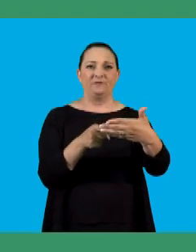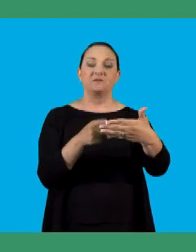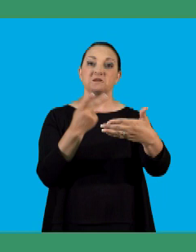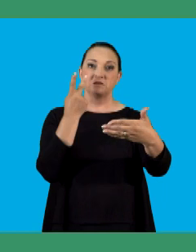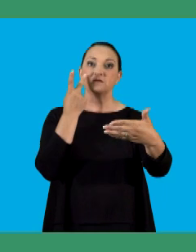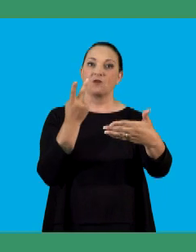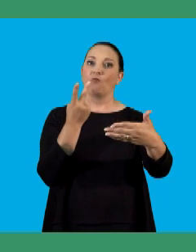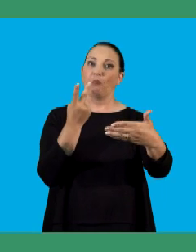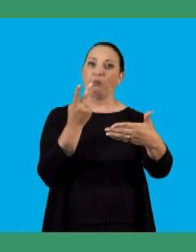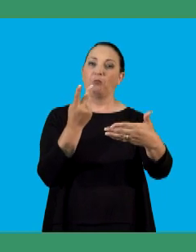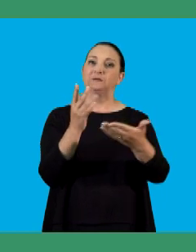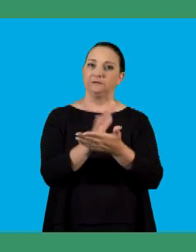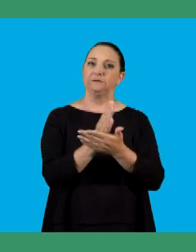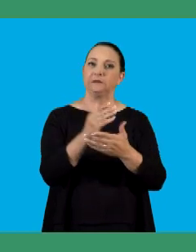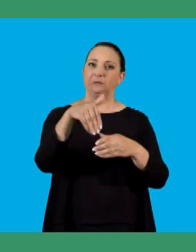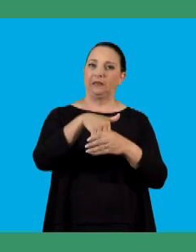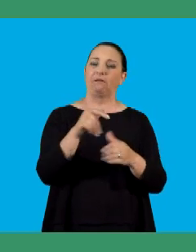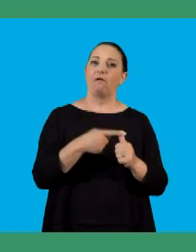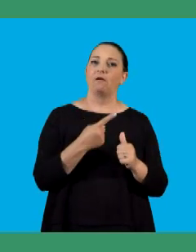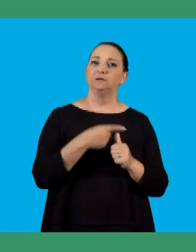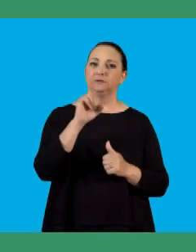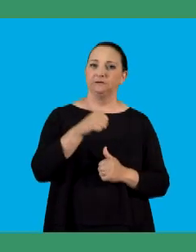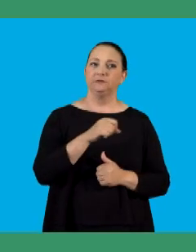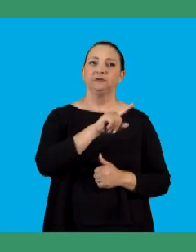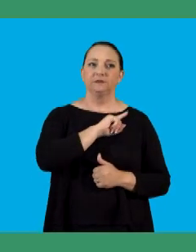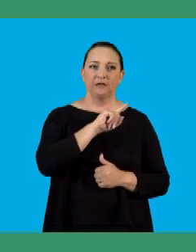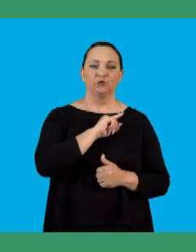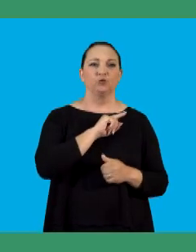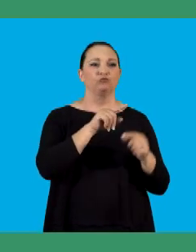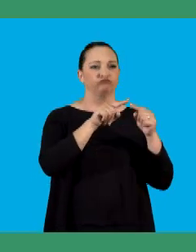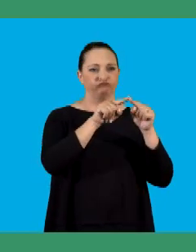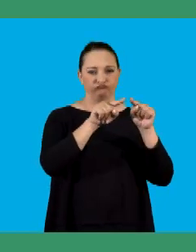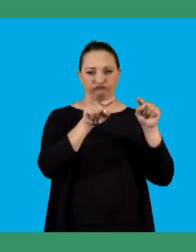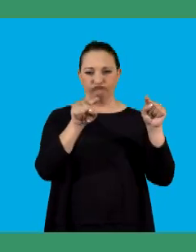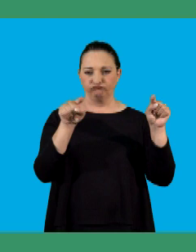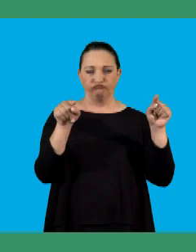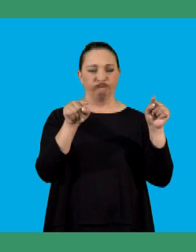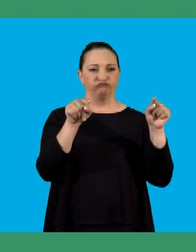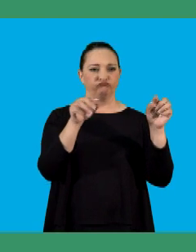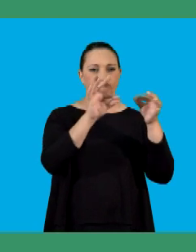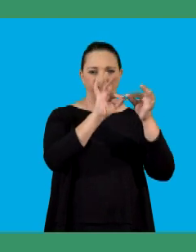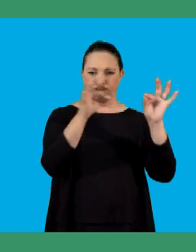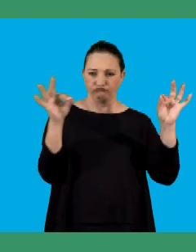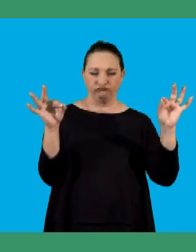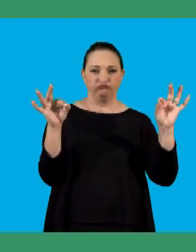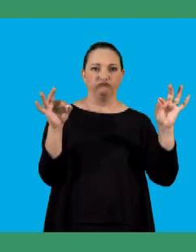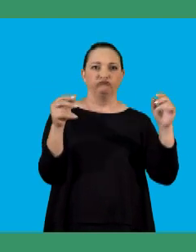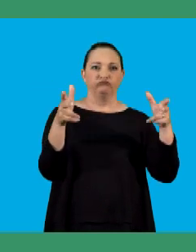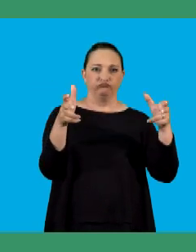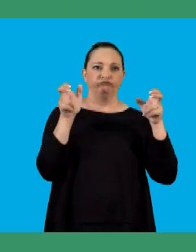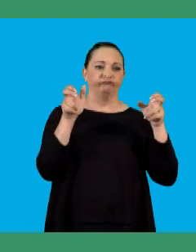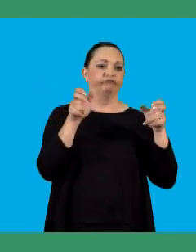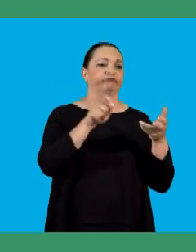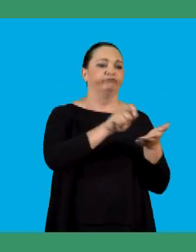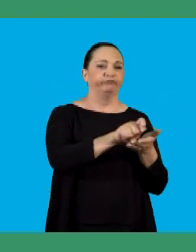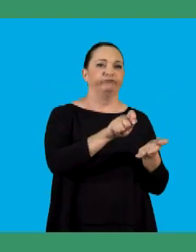somehow answers my question. Therefore, I am going to take this statement and then write it